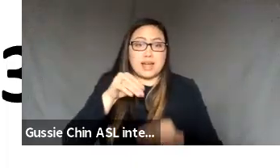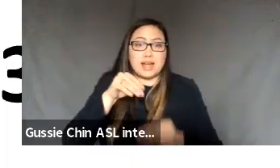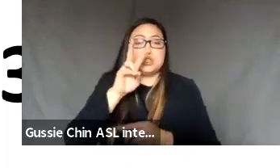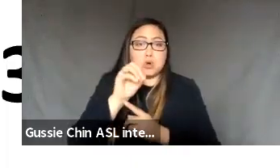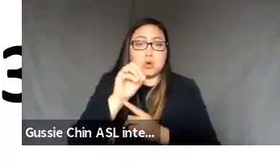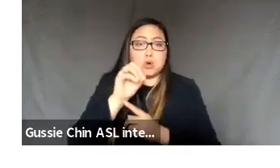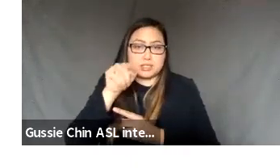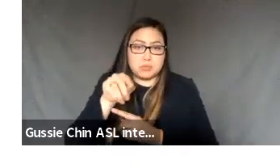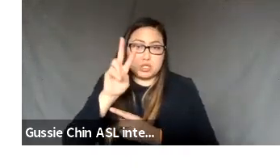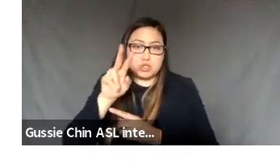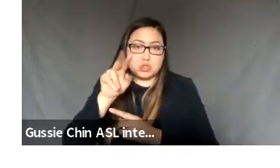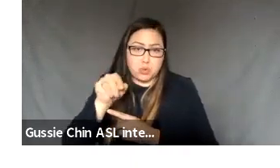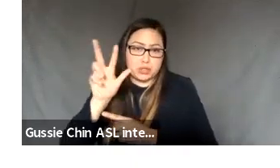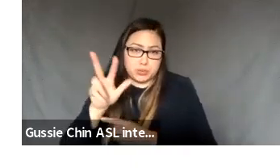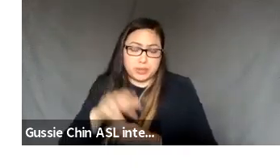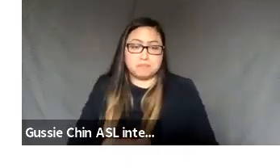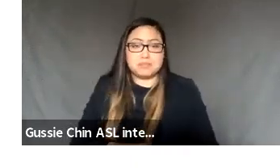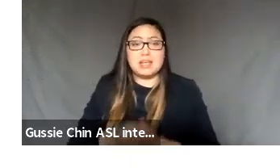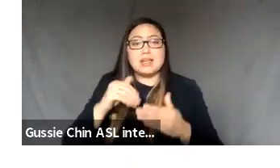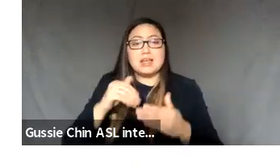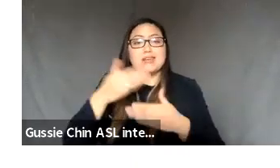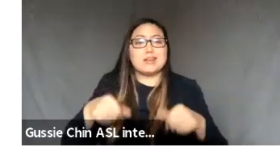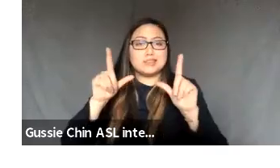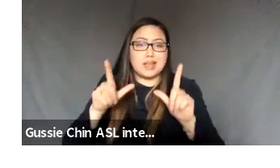on to the next slide, slide number 47.